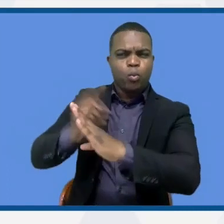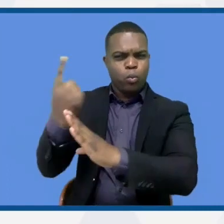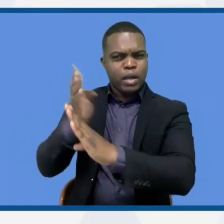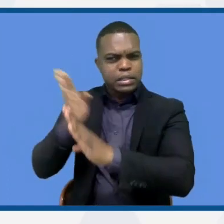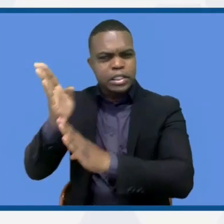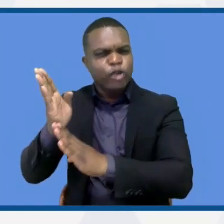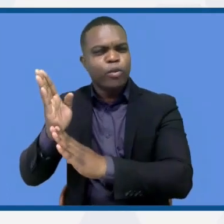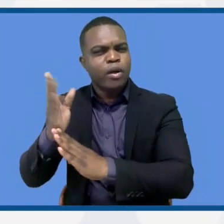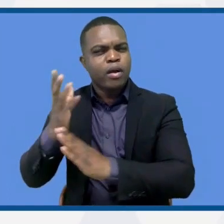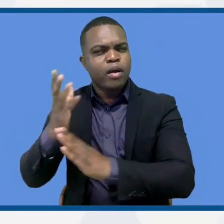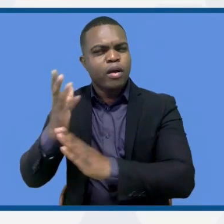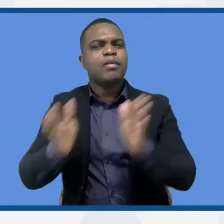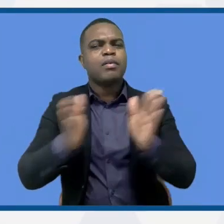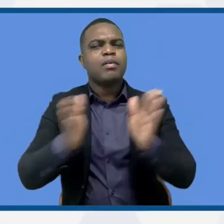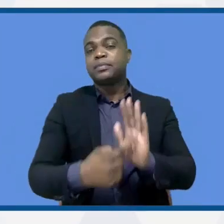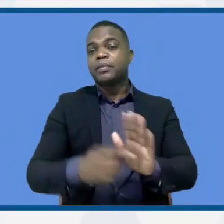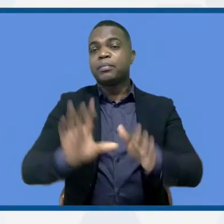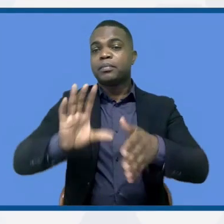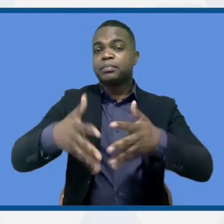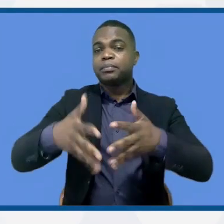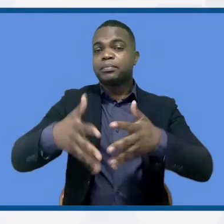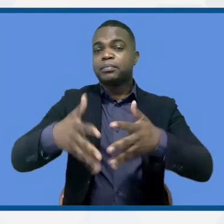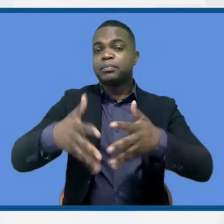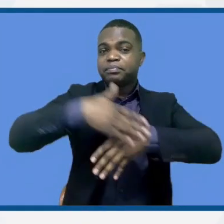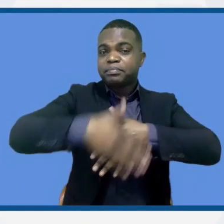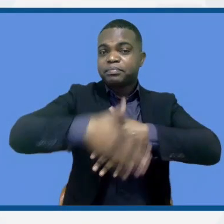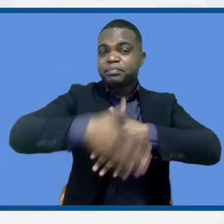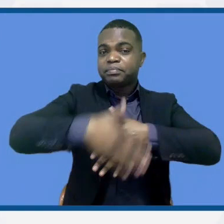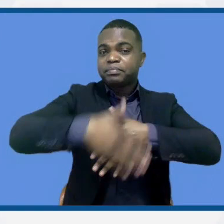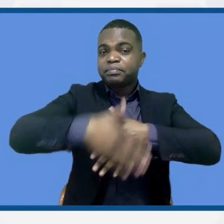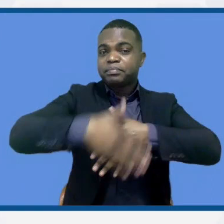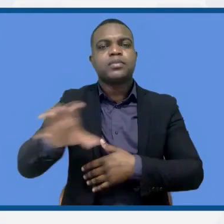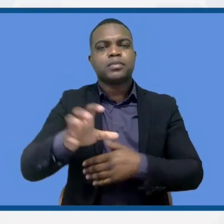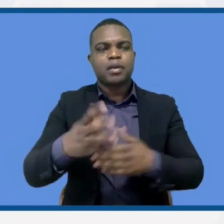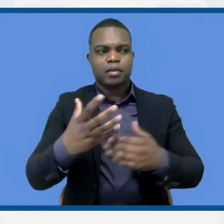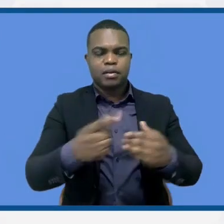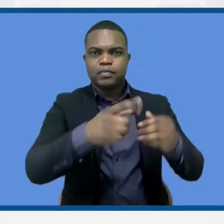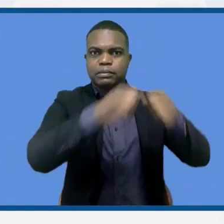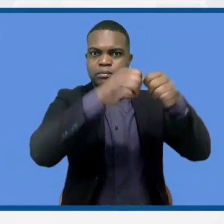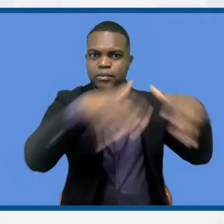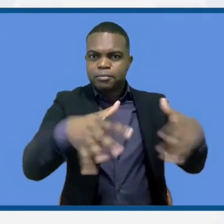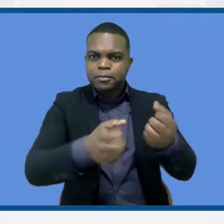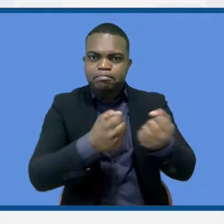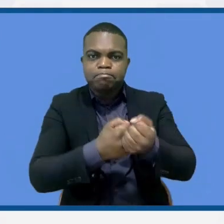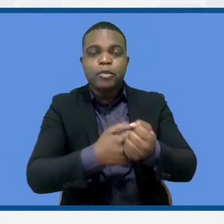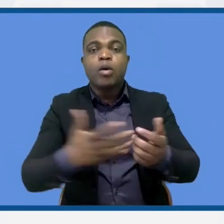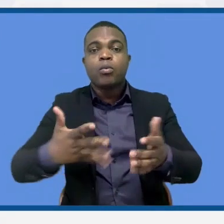disasters. So not just infrastructure to reduce risk, but also infrastructure